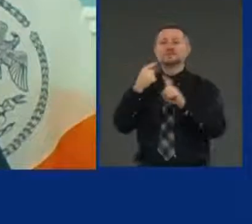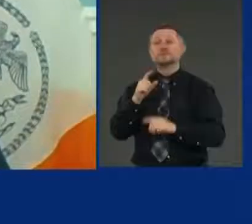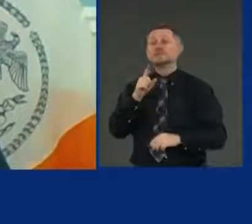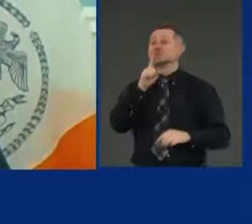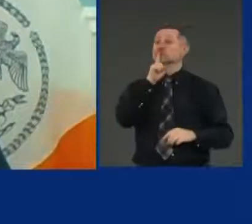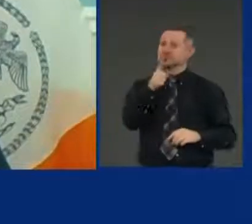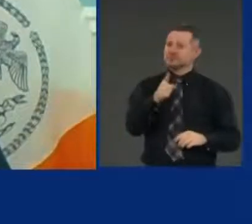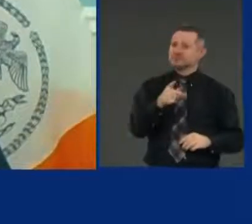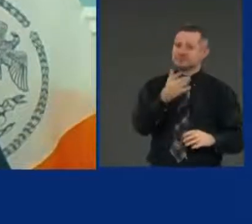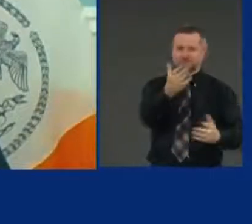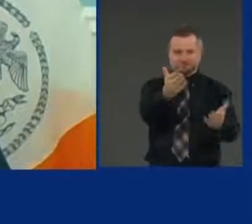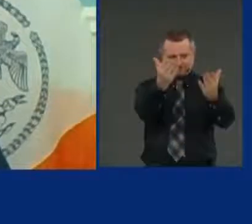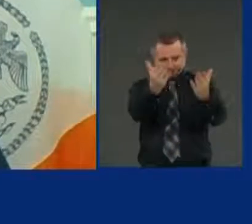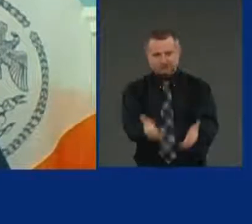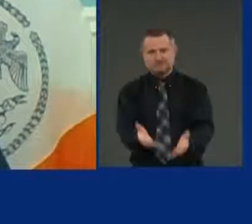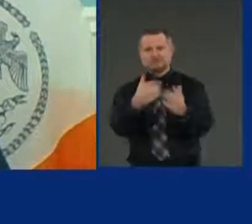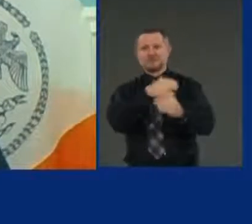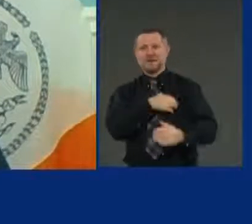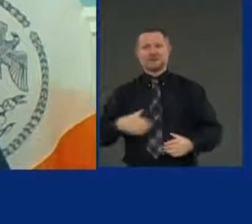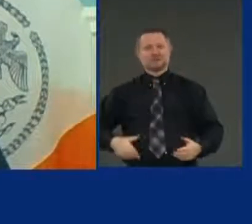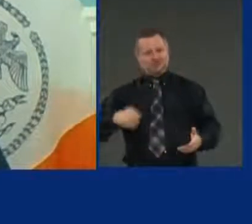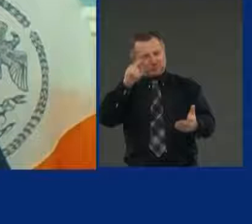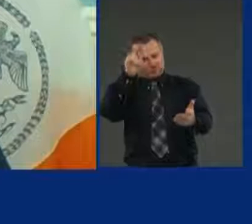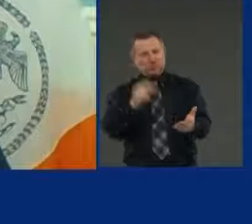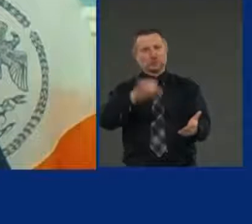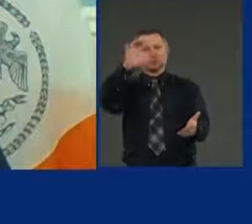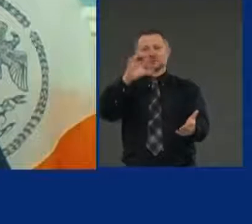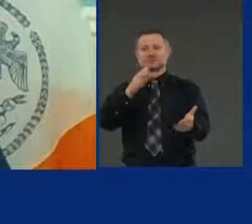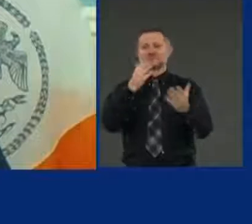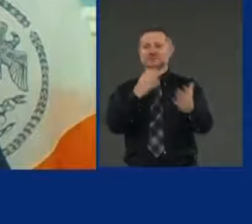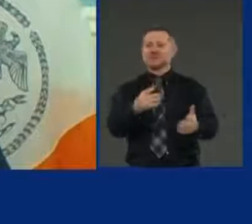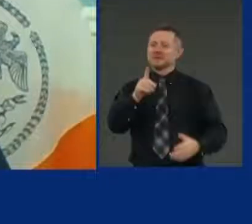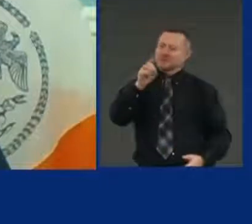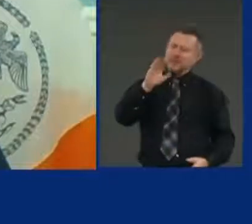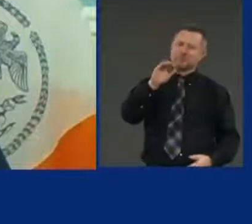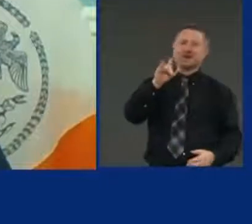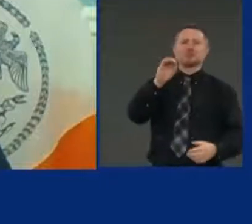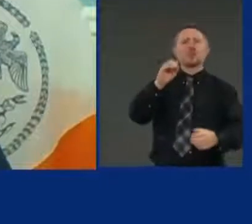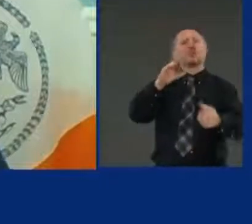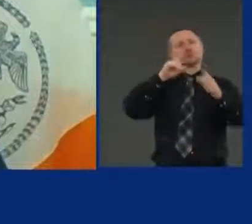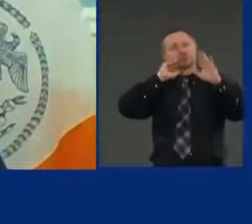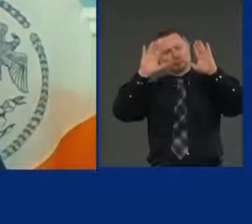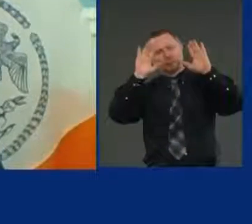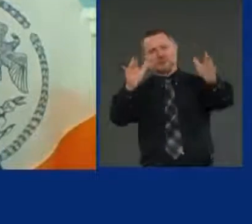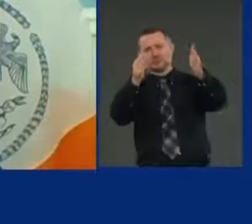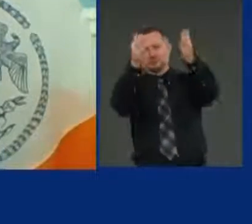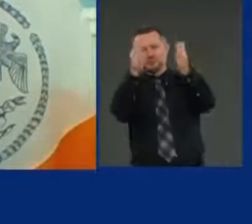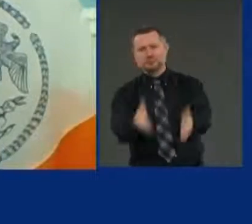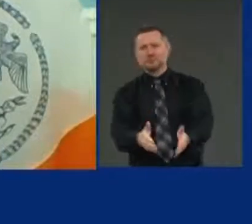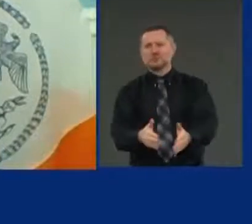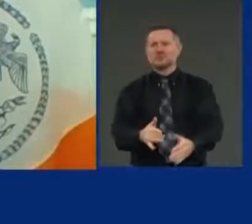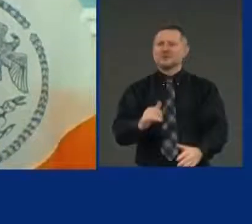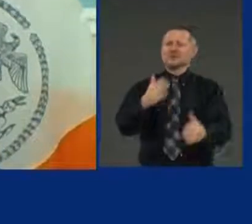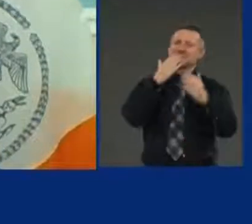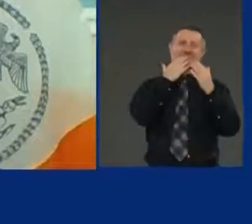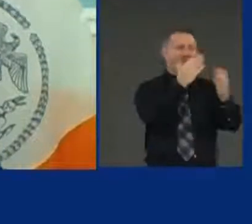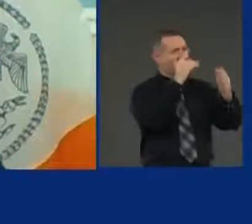real mayor of the city of New York, Mayor Bill de Blasio. Good to be with you, Mayor. Thank you so much,